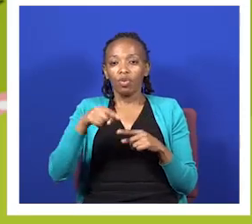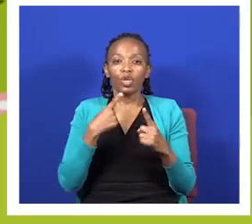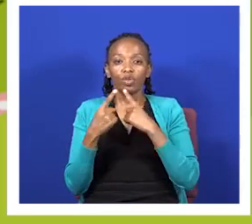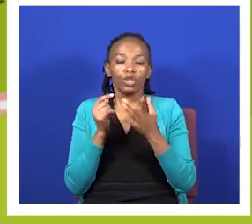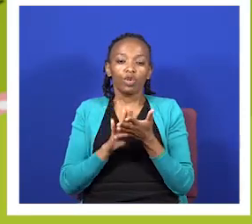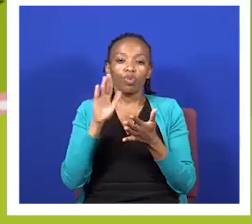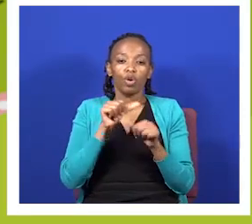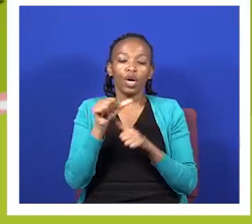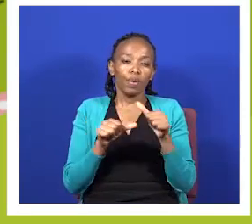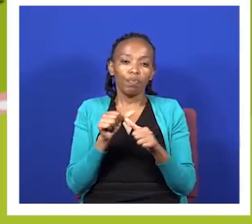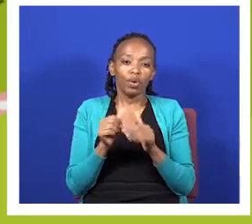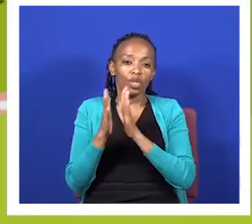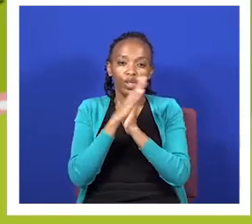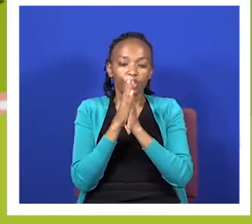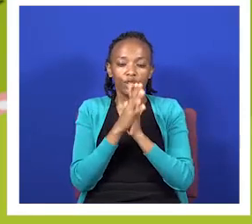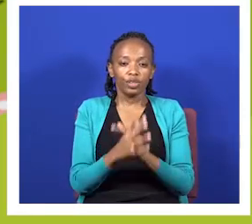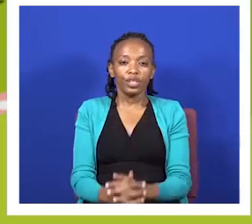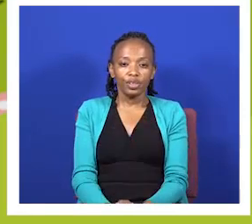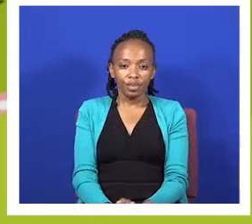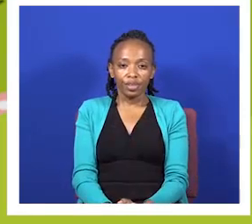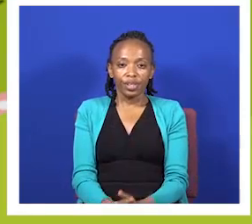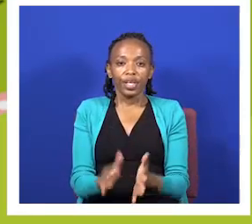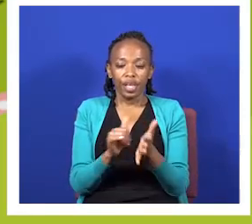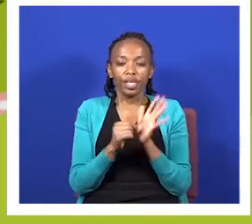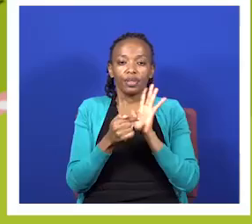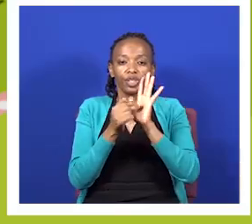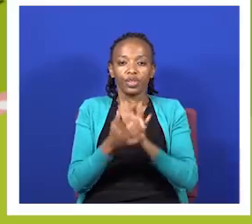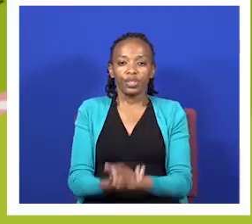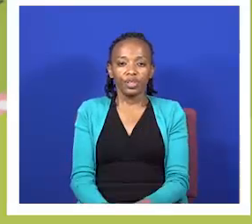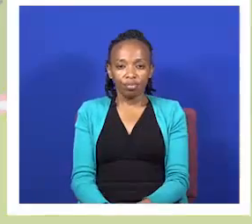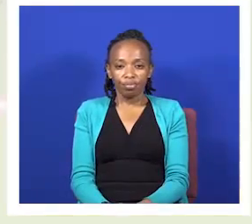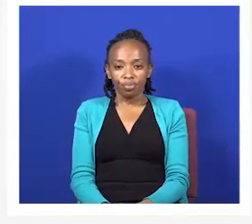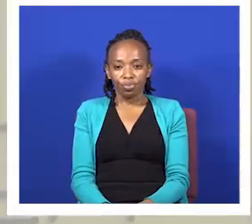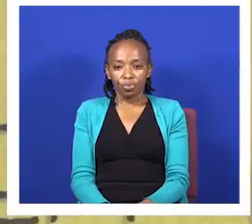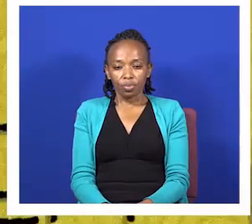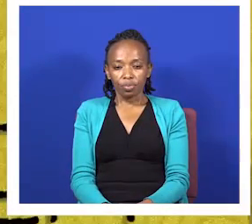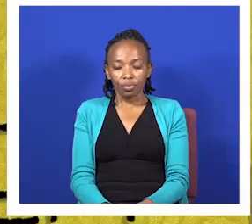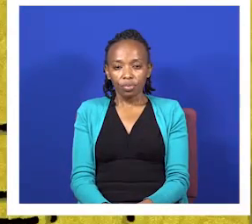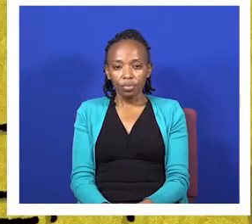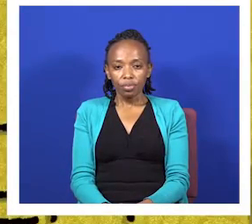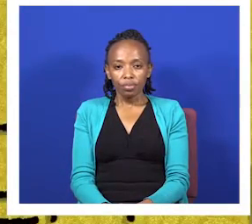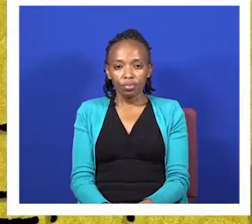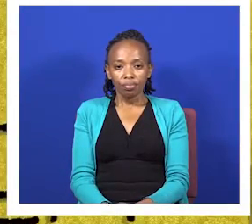will talk more about the story that has been shown.